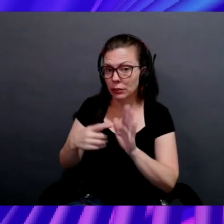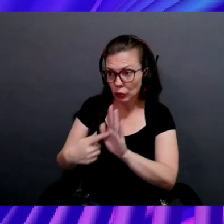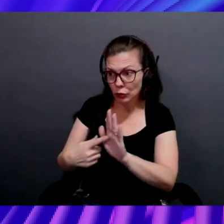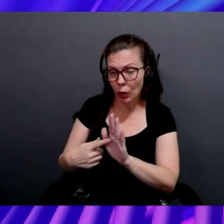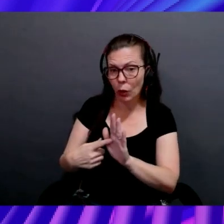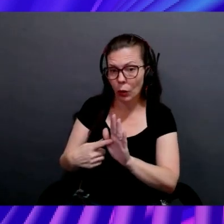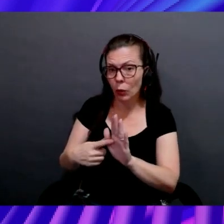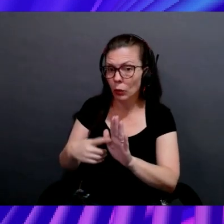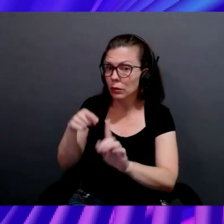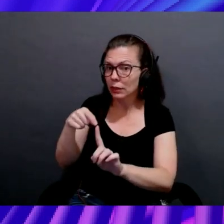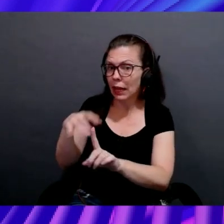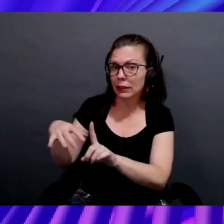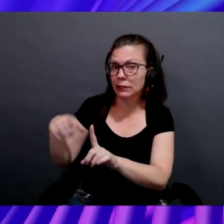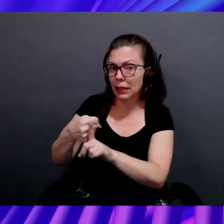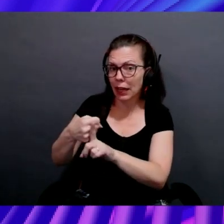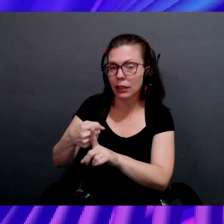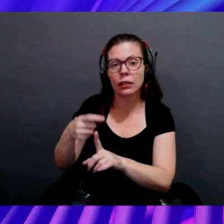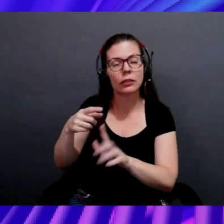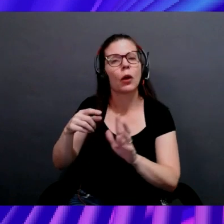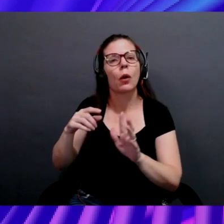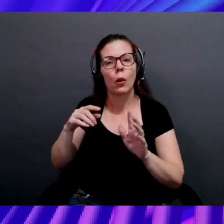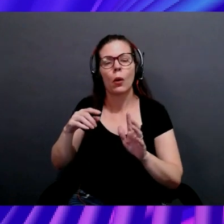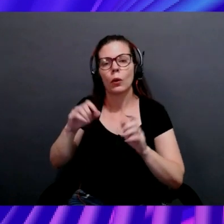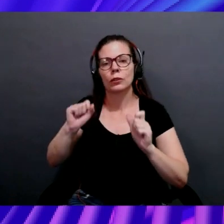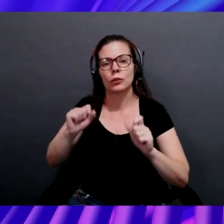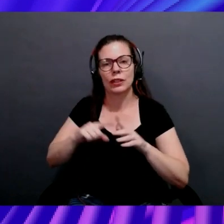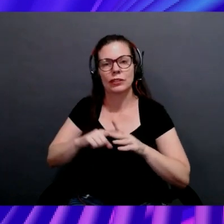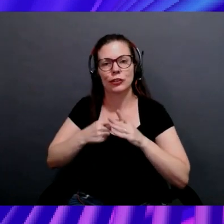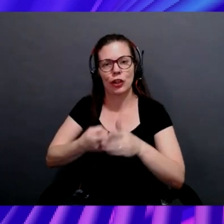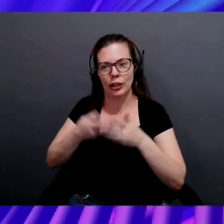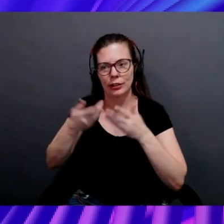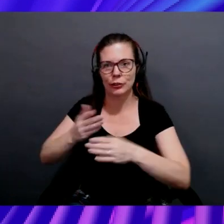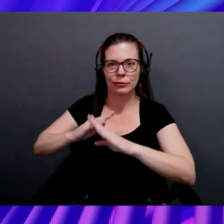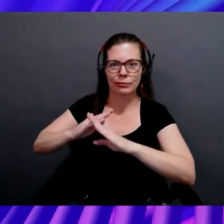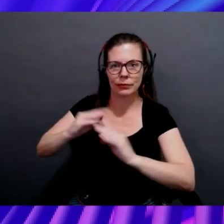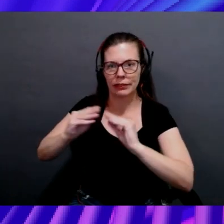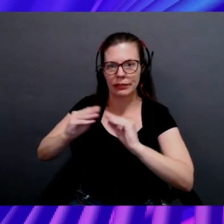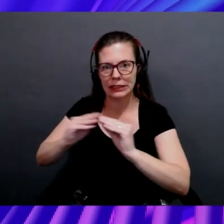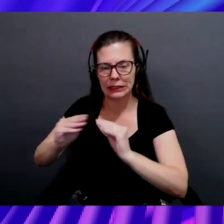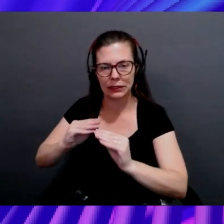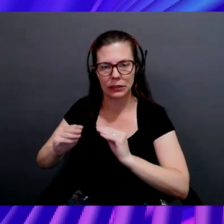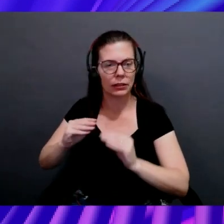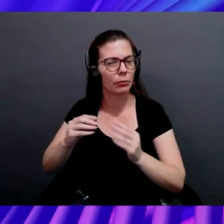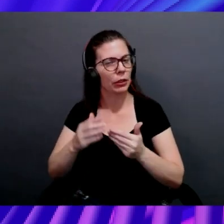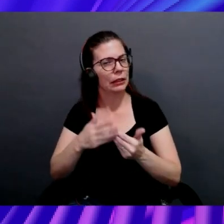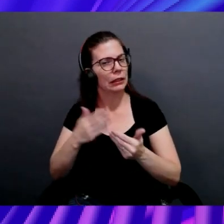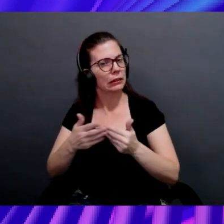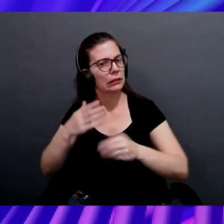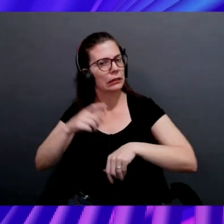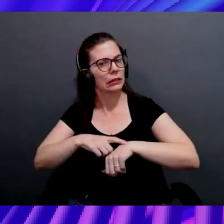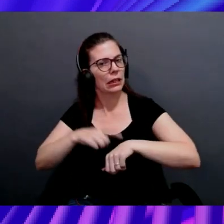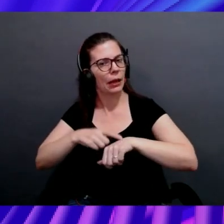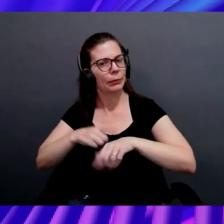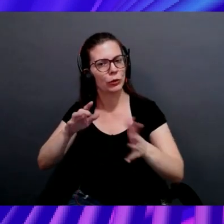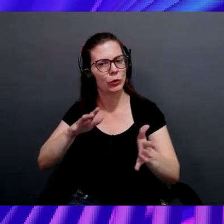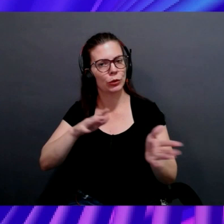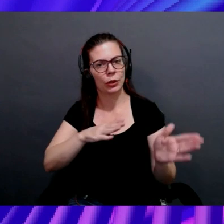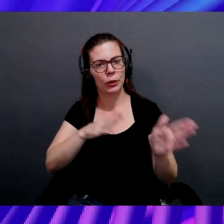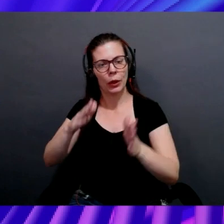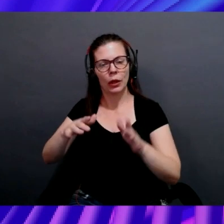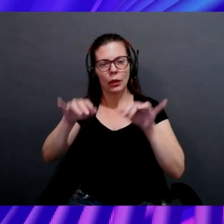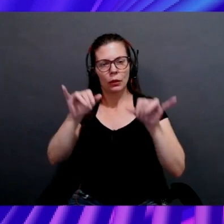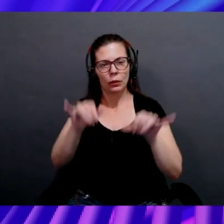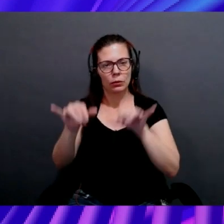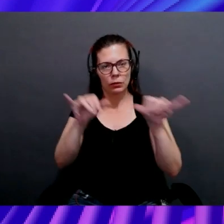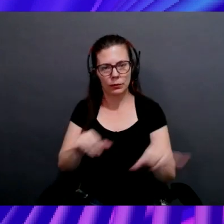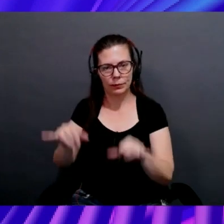are under attack so that you can start to take proactive action so that you can have a much easier time getting back to normal. So in here, luckily